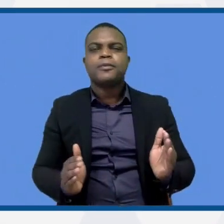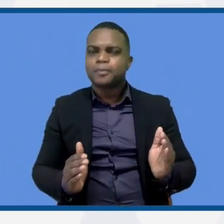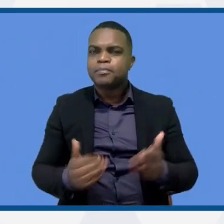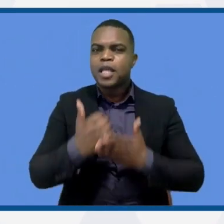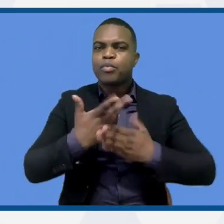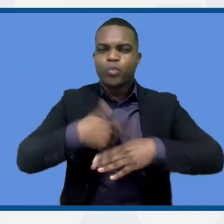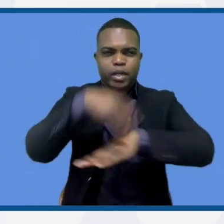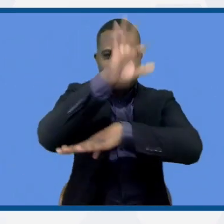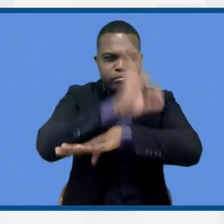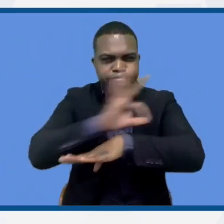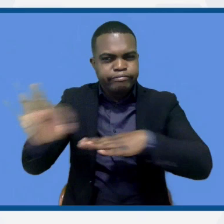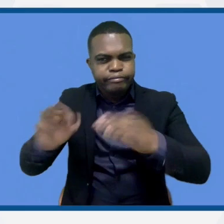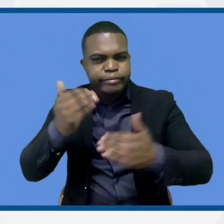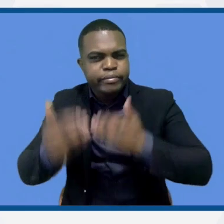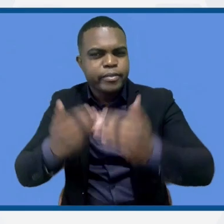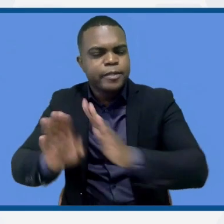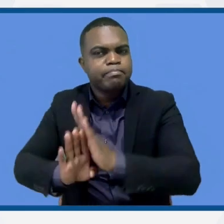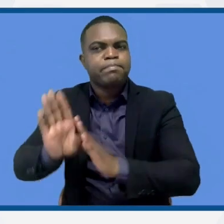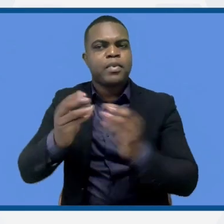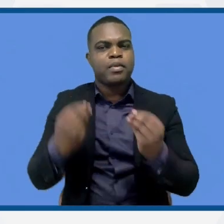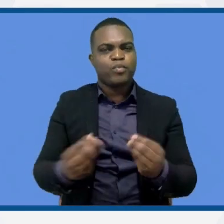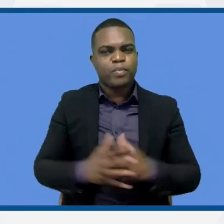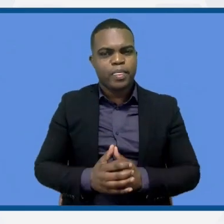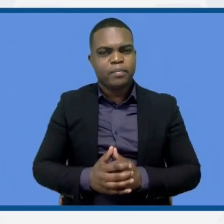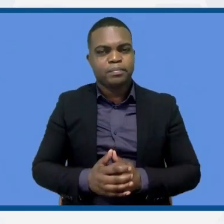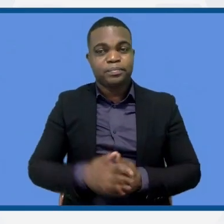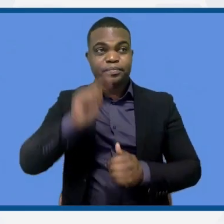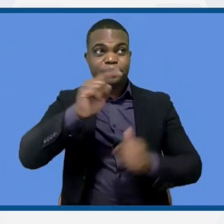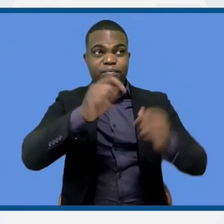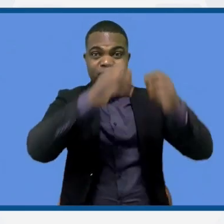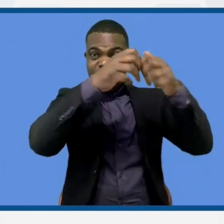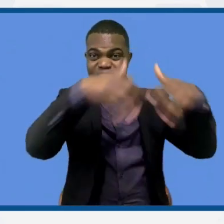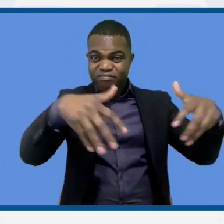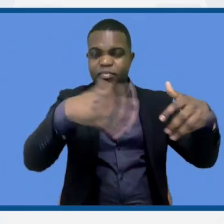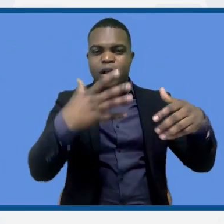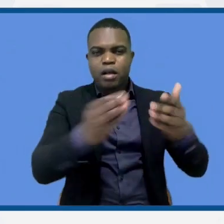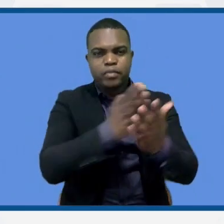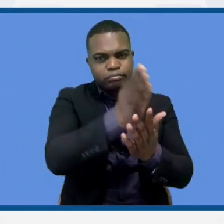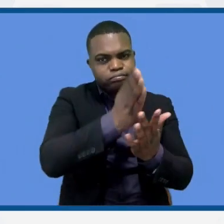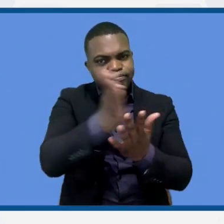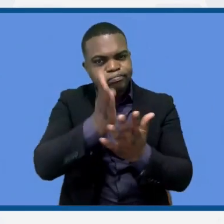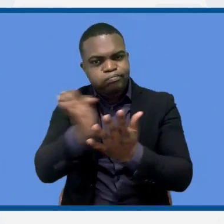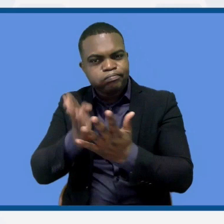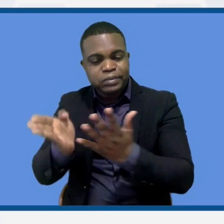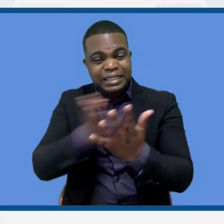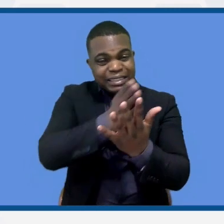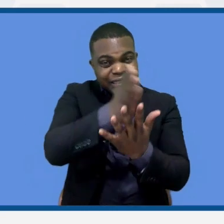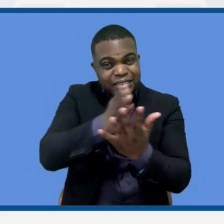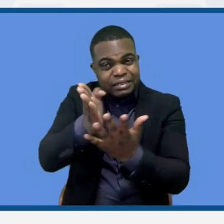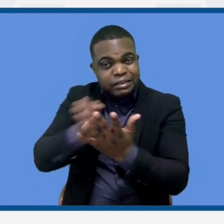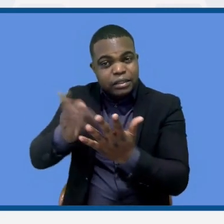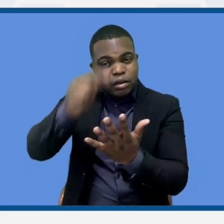of vulnerability, of physical vulnerability that may be associated to each component, considering different